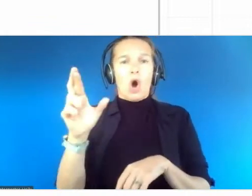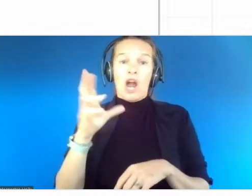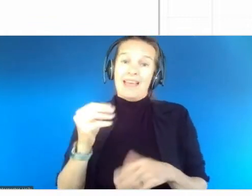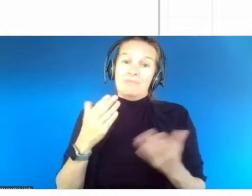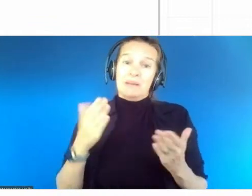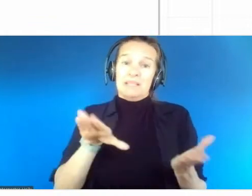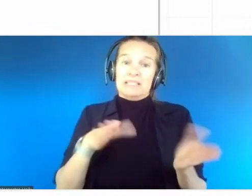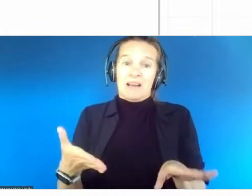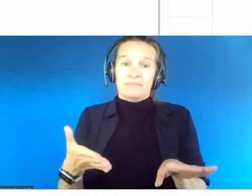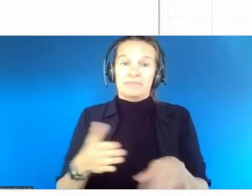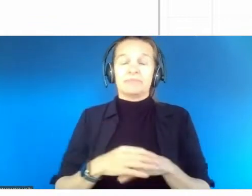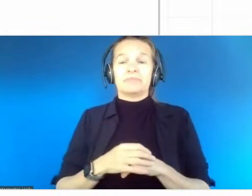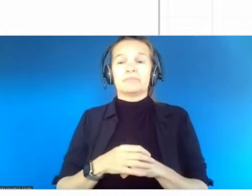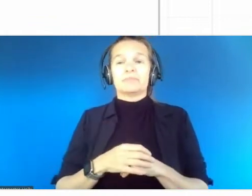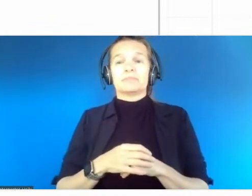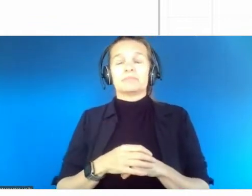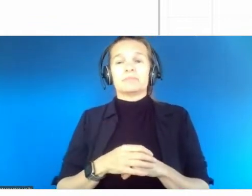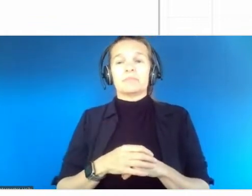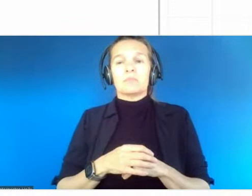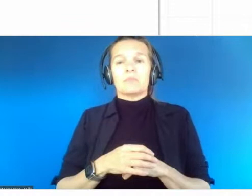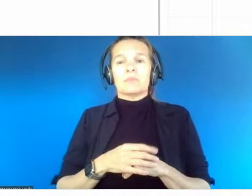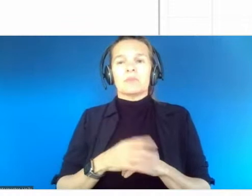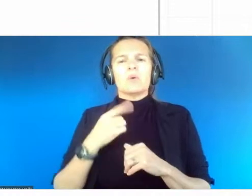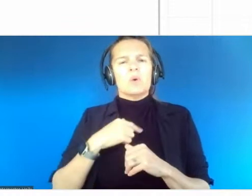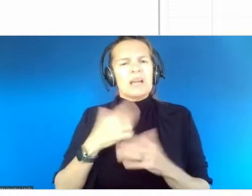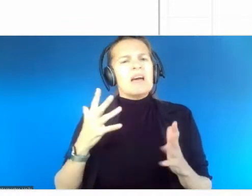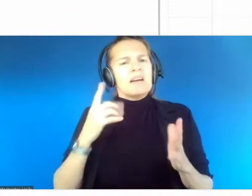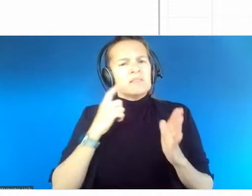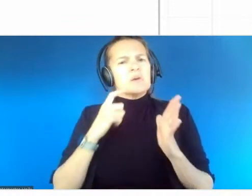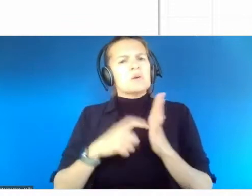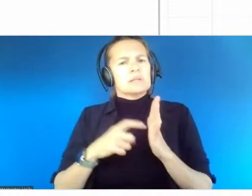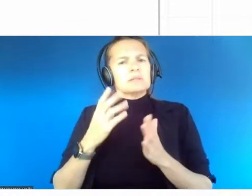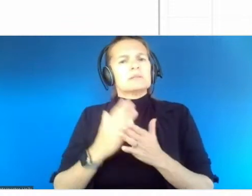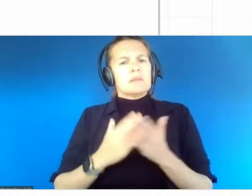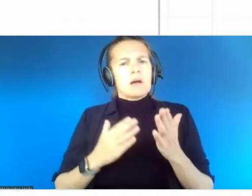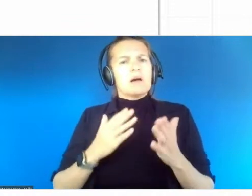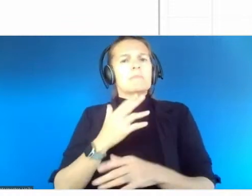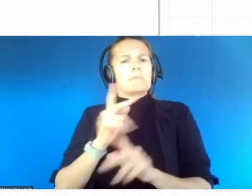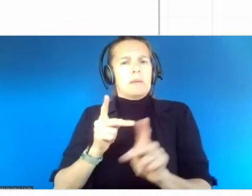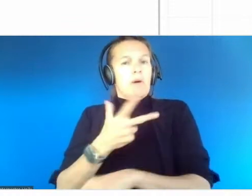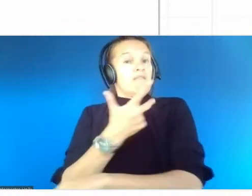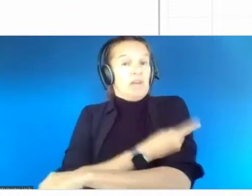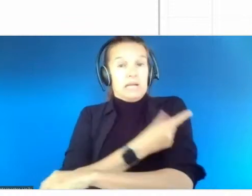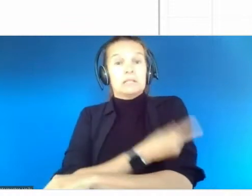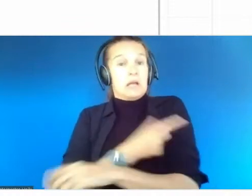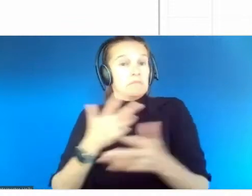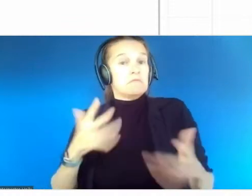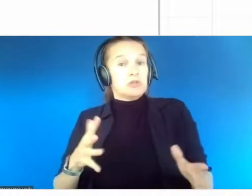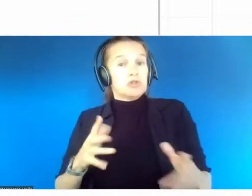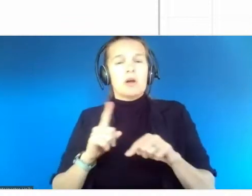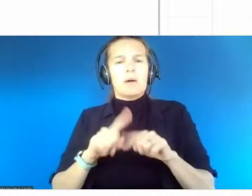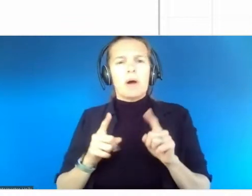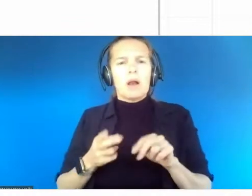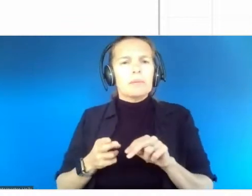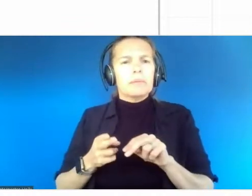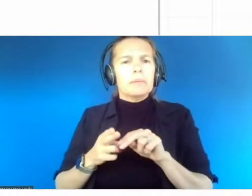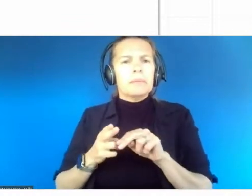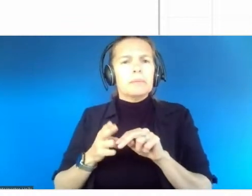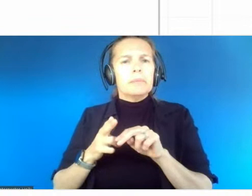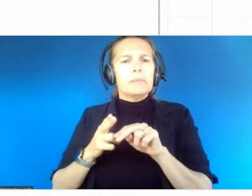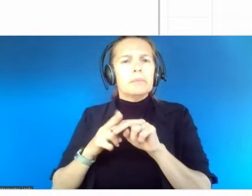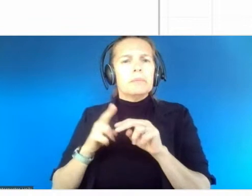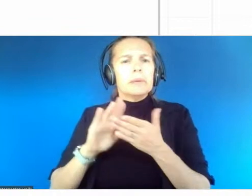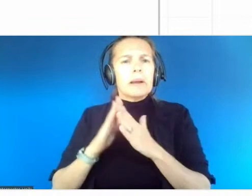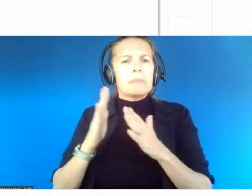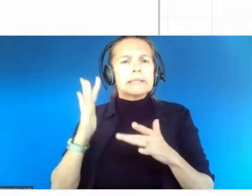We have been seeing an increase in cases among vaccinated people because vaccinated people numbers are growing.